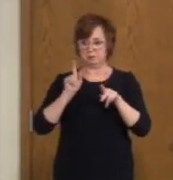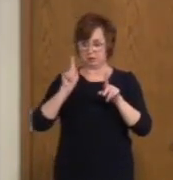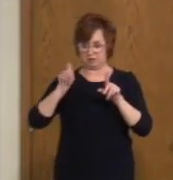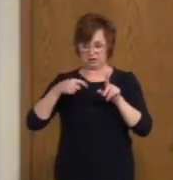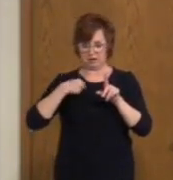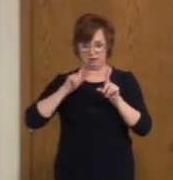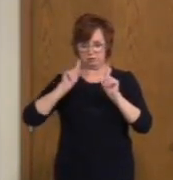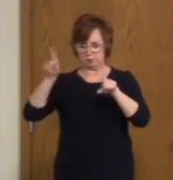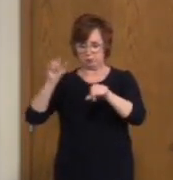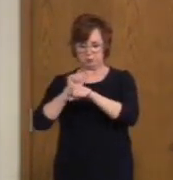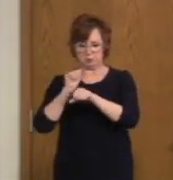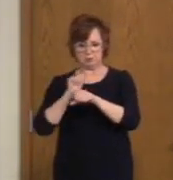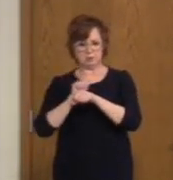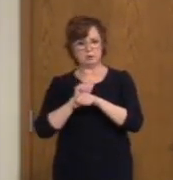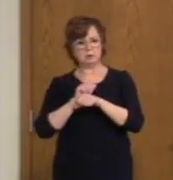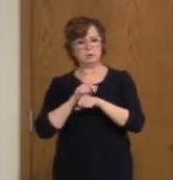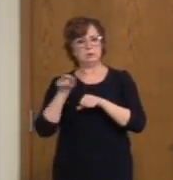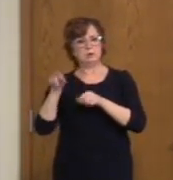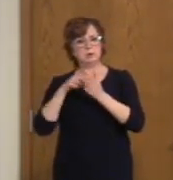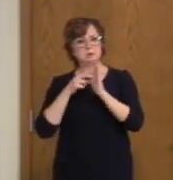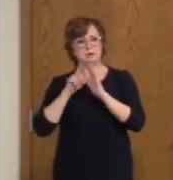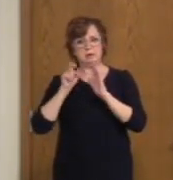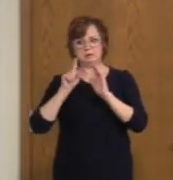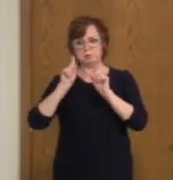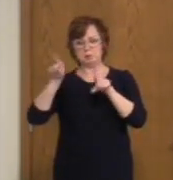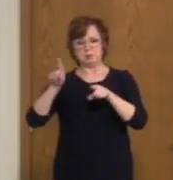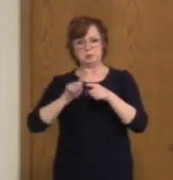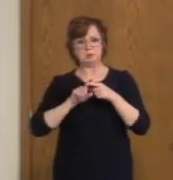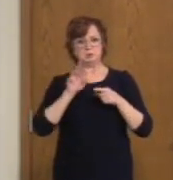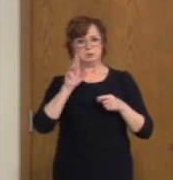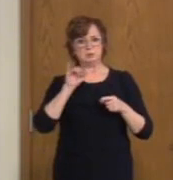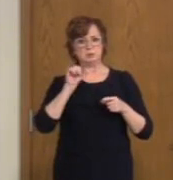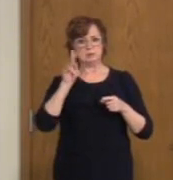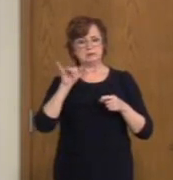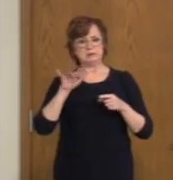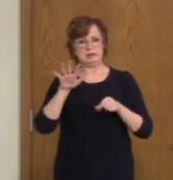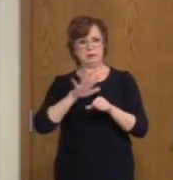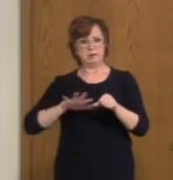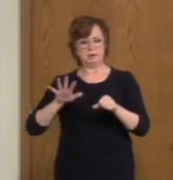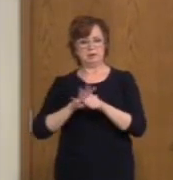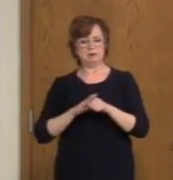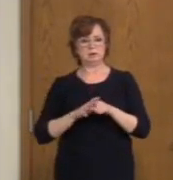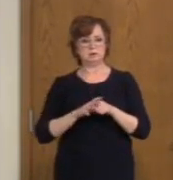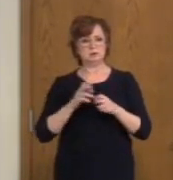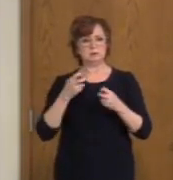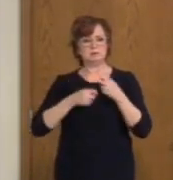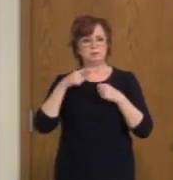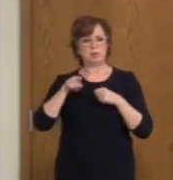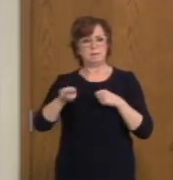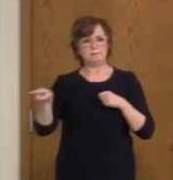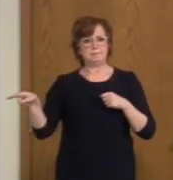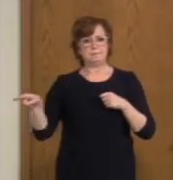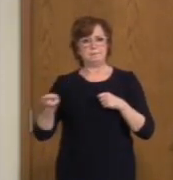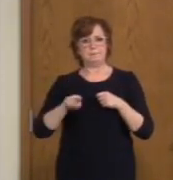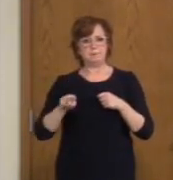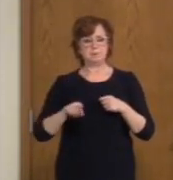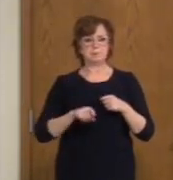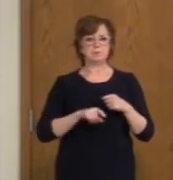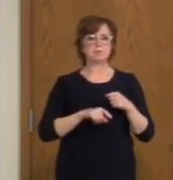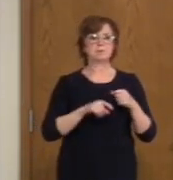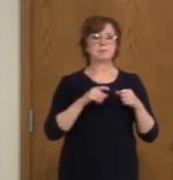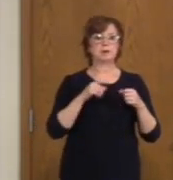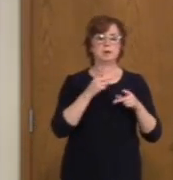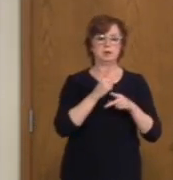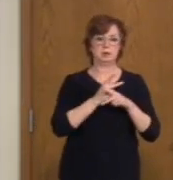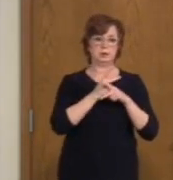have to do what we can in terms of keeping our social contacts minimal, being extremely careful